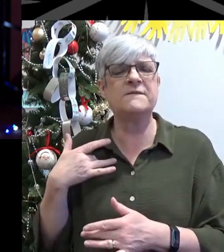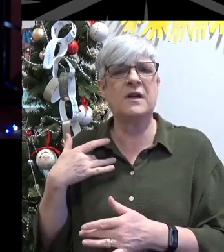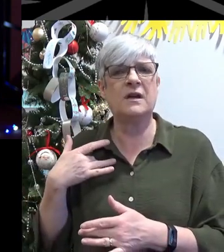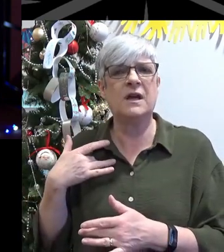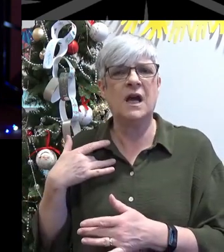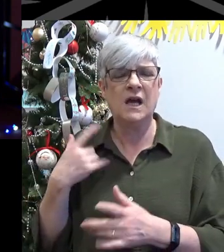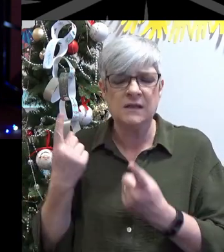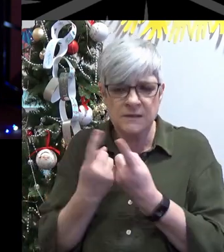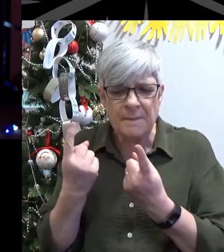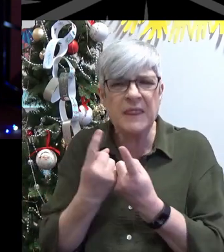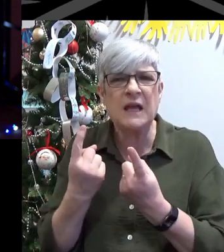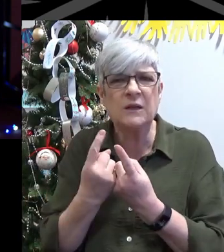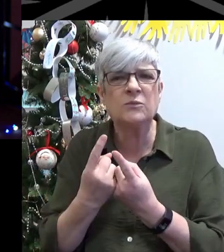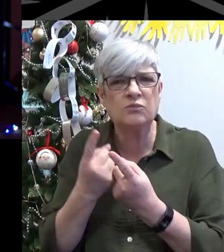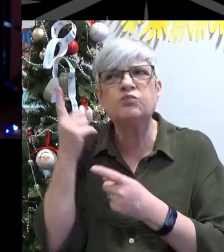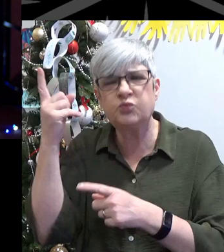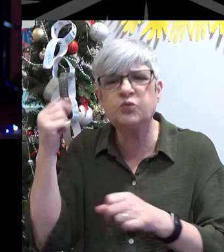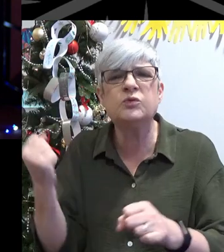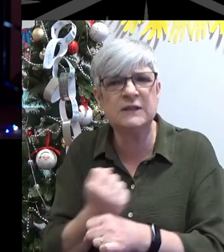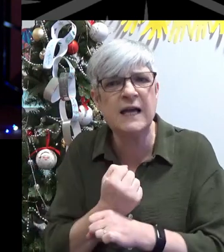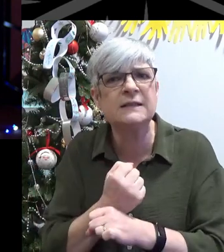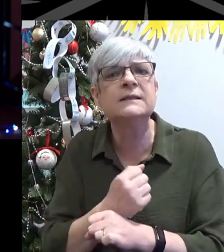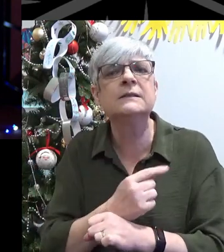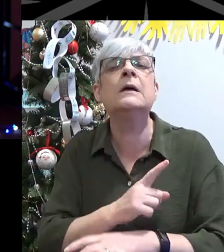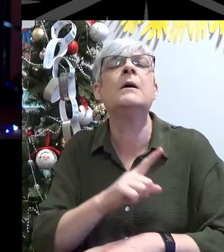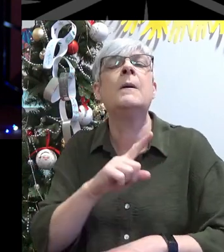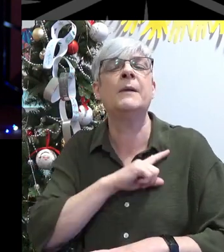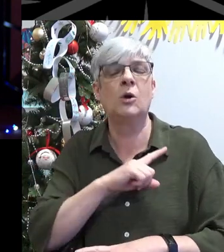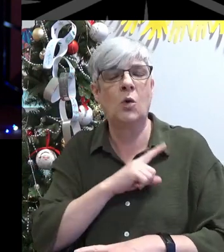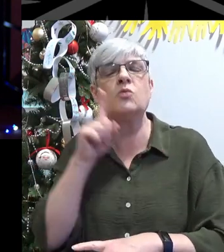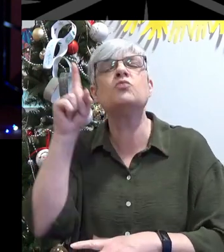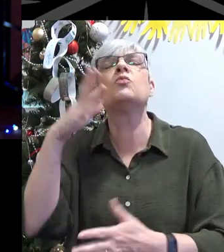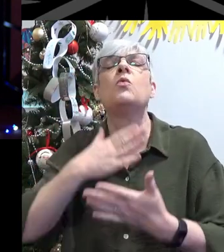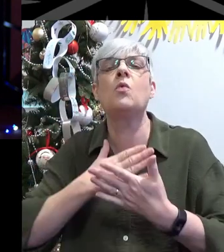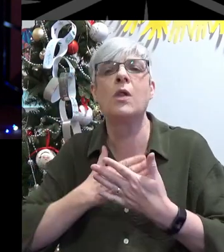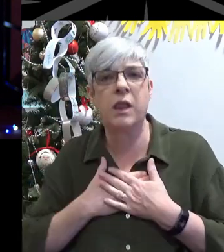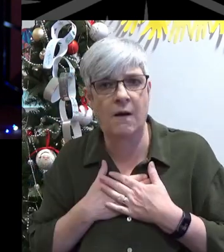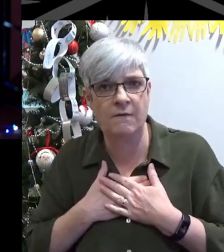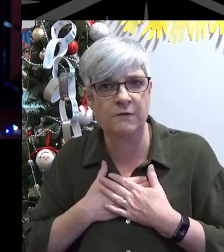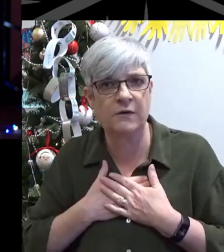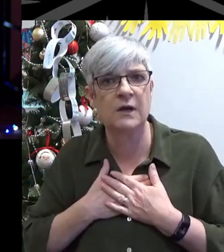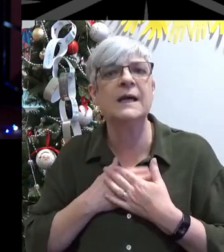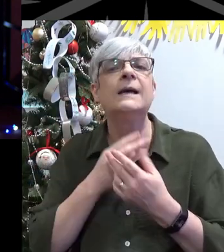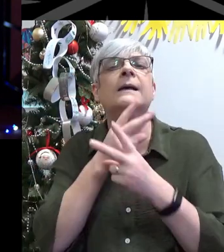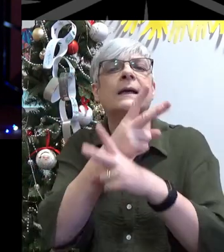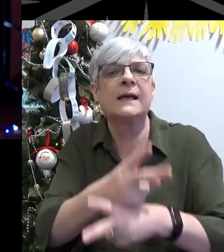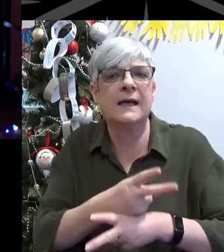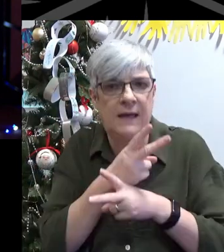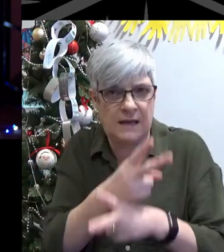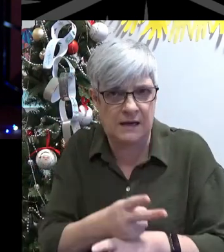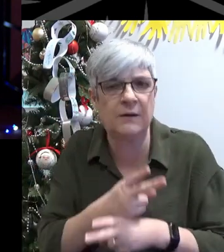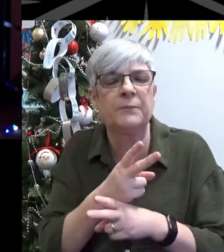Something that you did because you love and because you care.